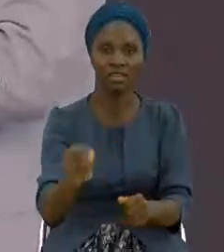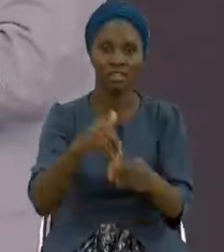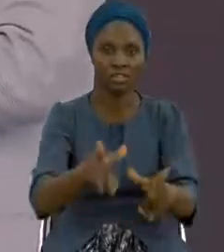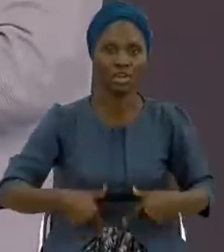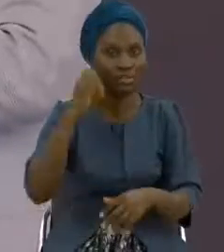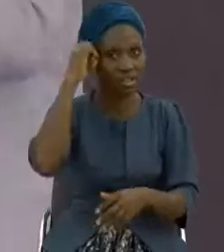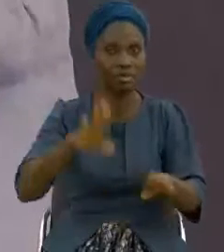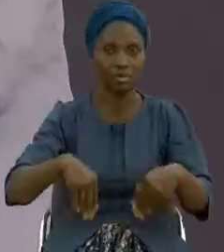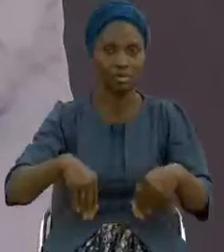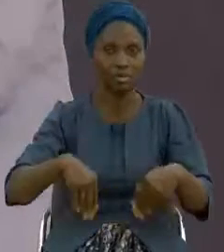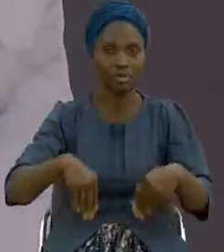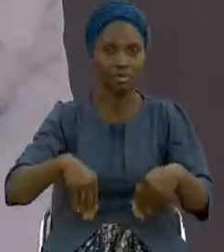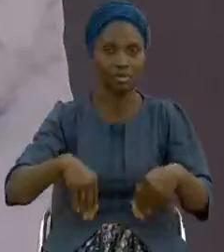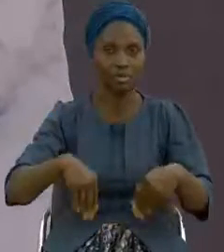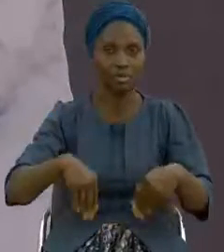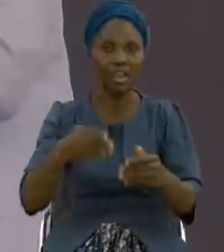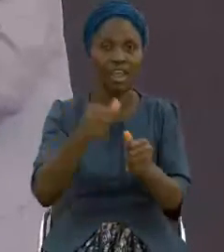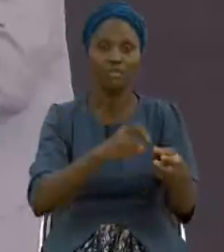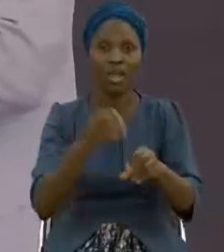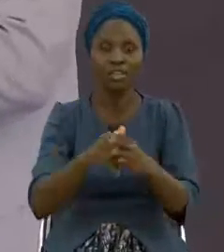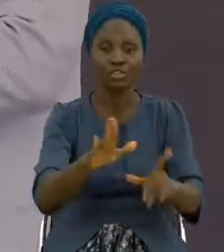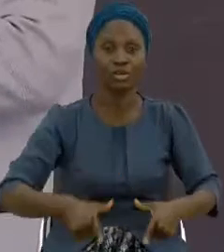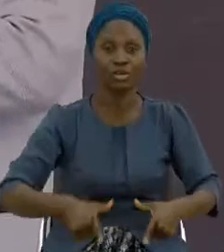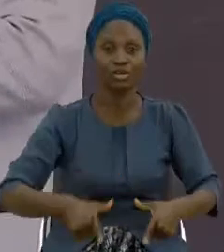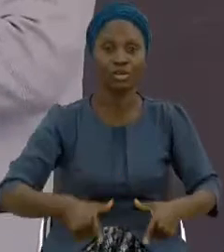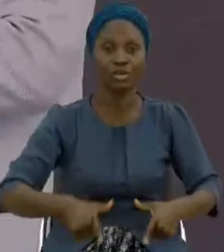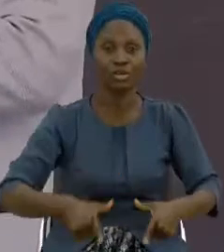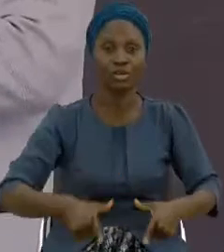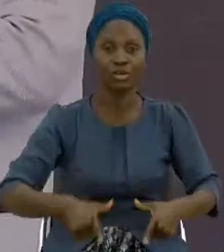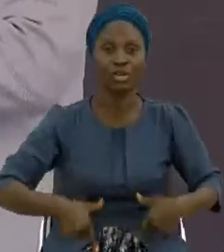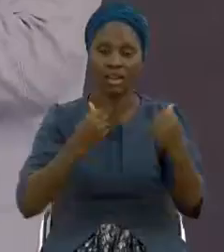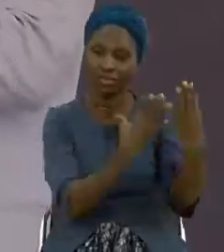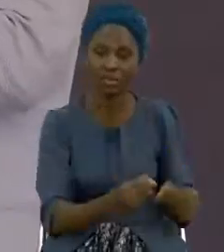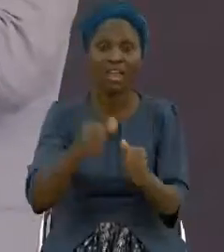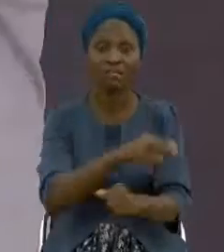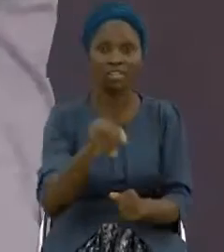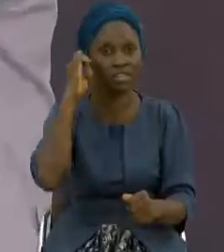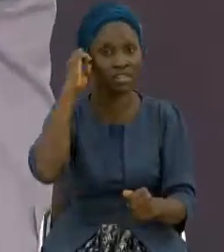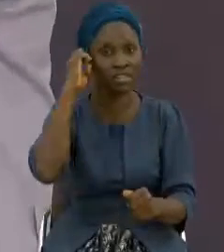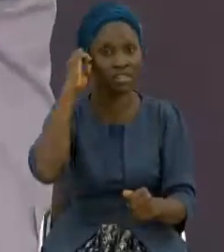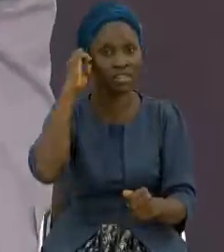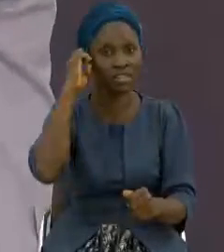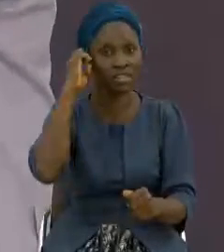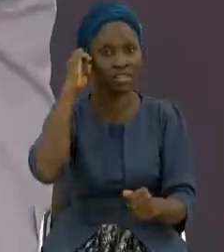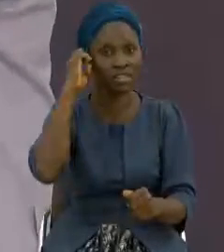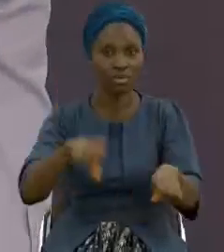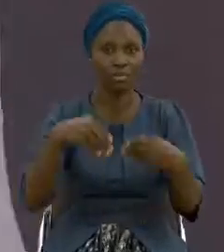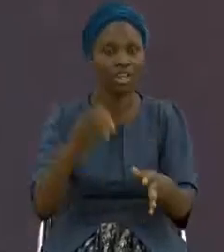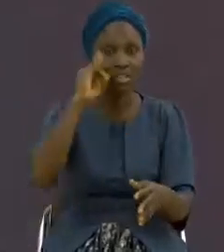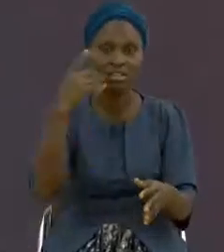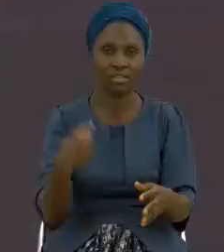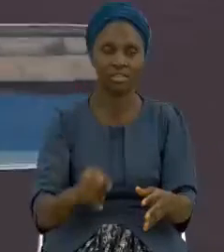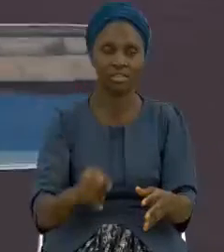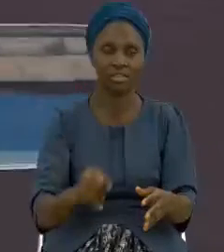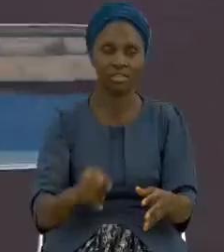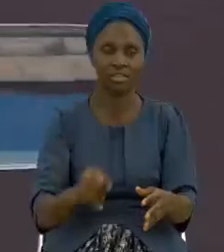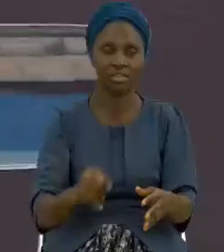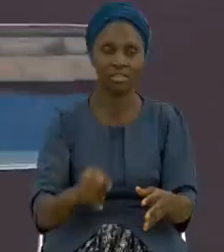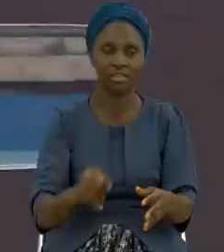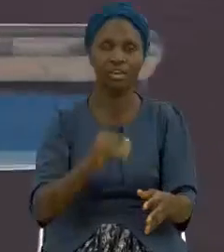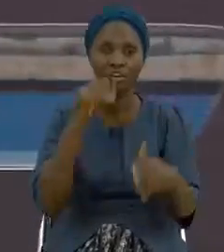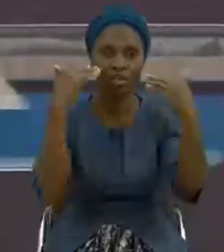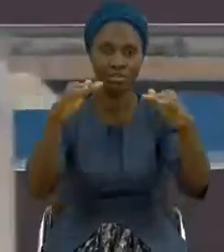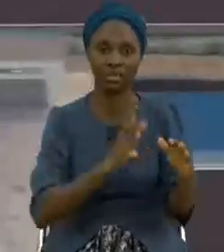every need he meets. He is the unlimited Christ too, because he's